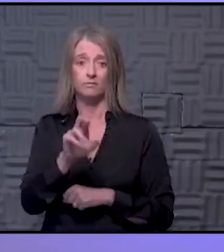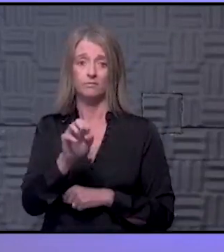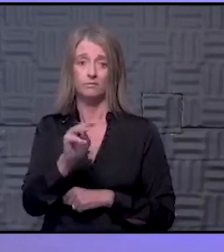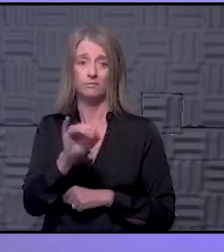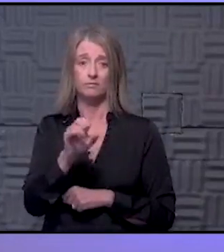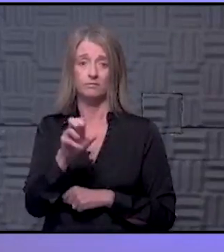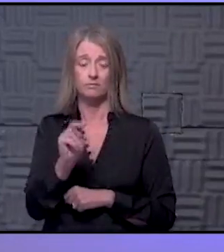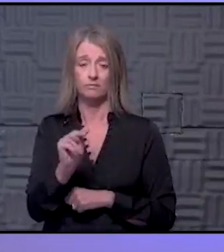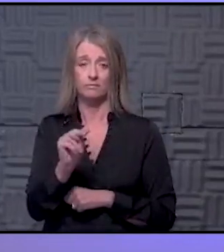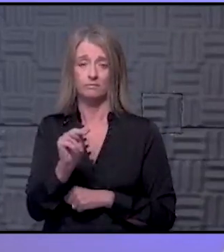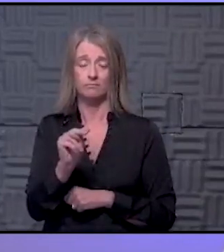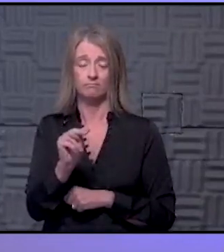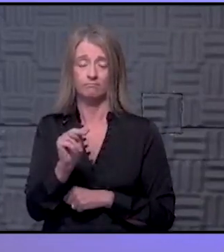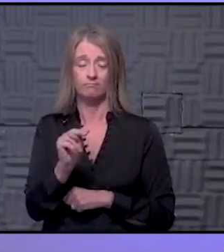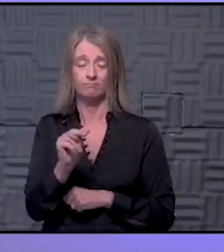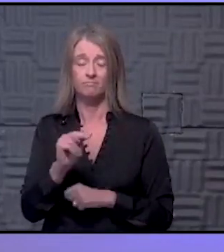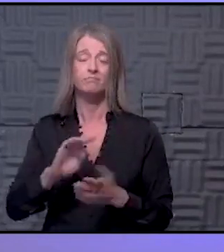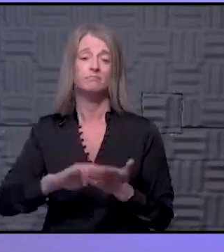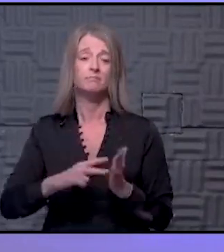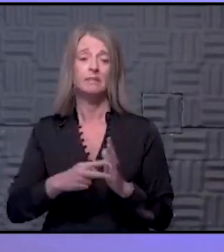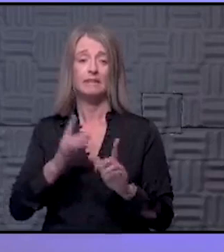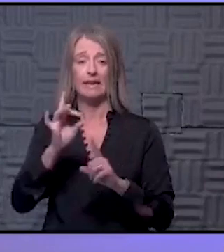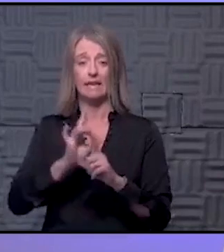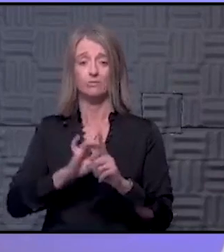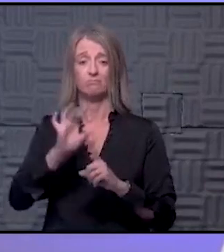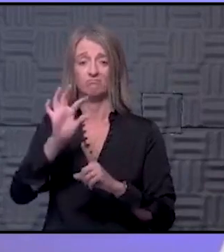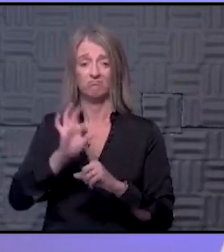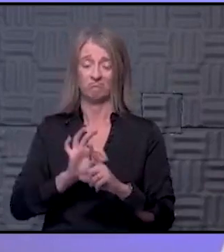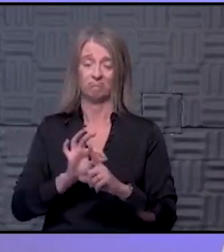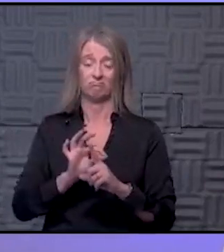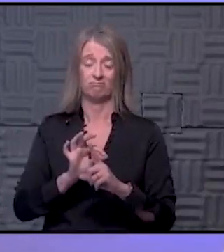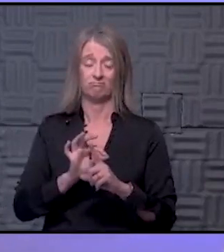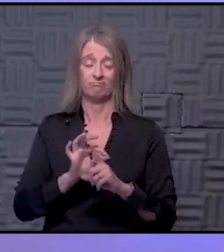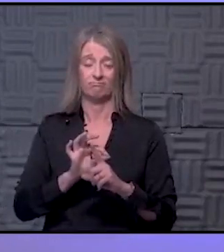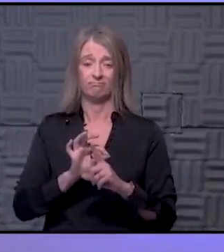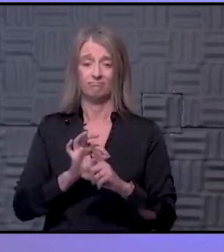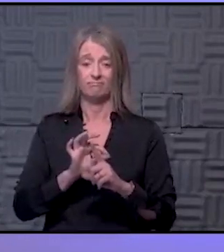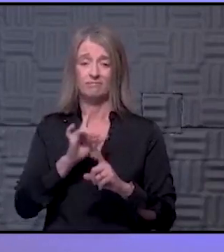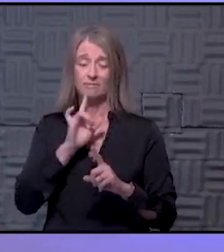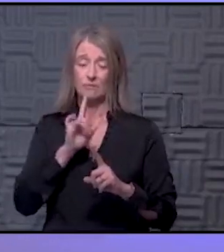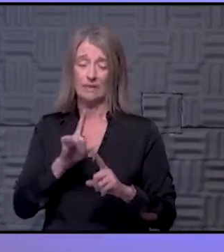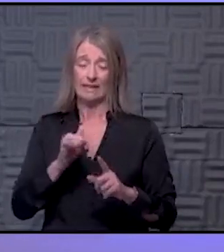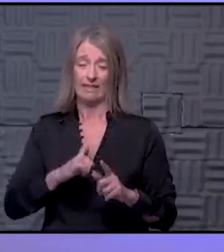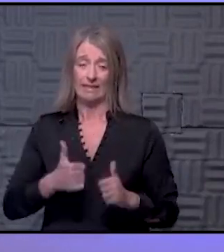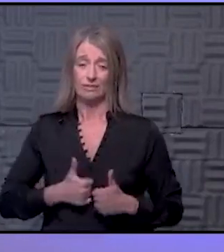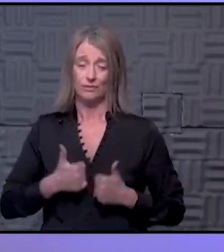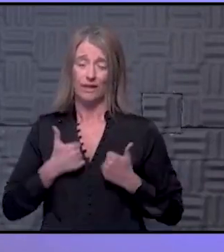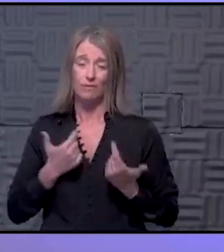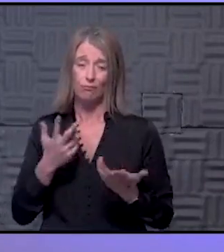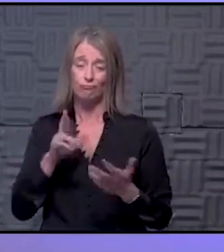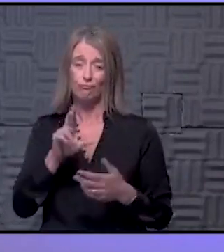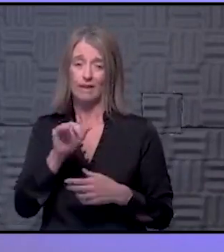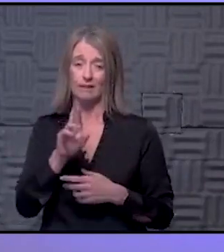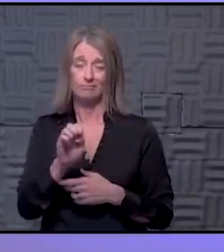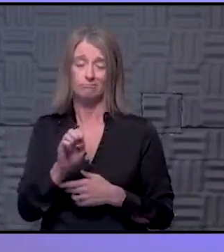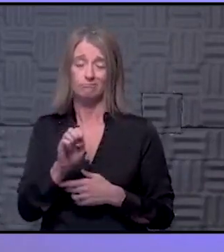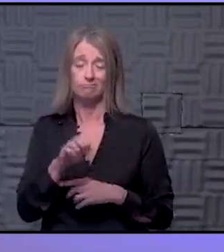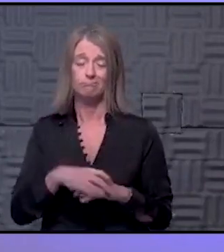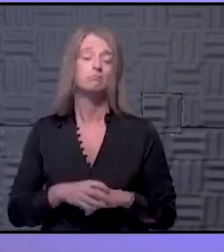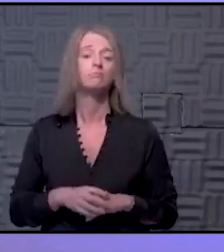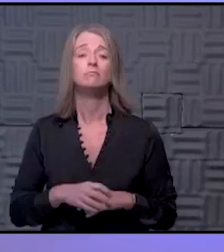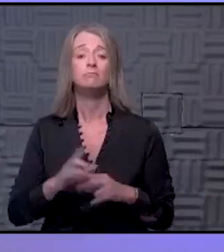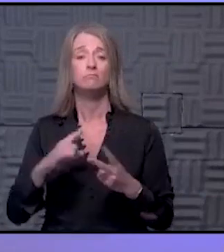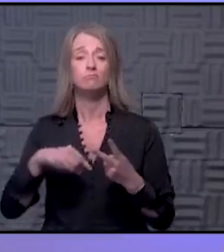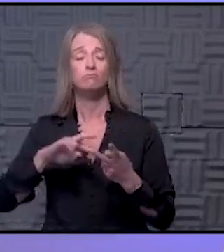median progression-free survival about 8 to 9 months. So for us in the myeloma community, for those who actually exhaust a lot of options, this